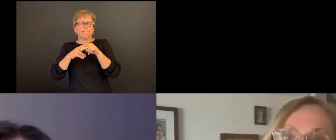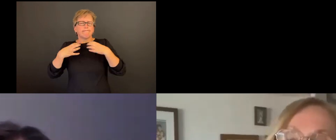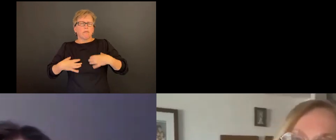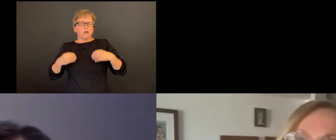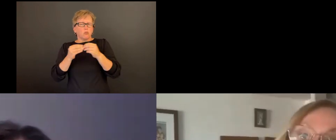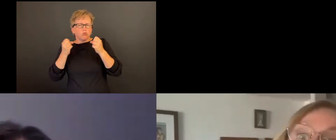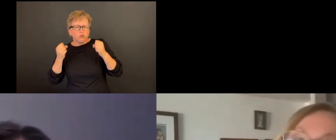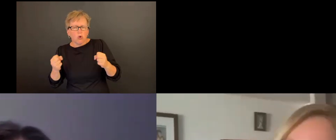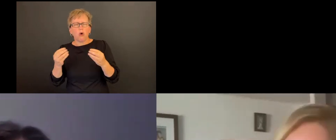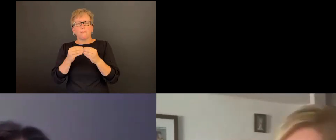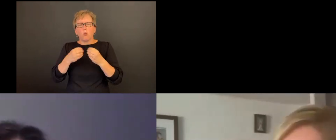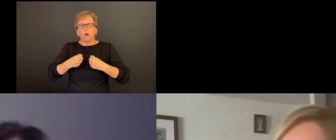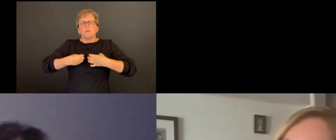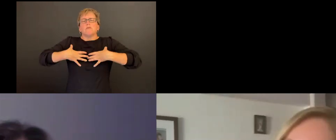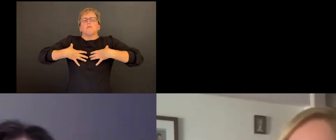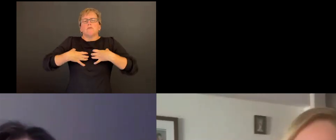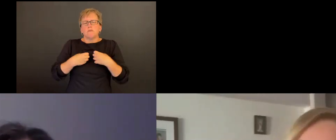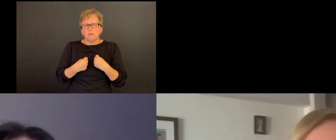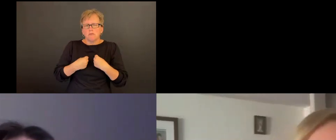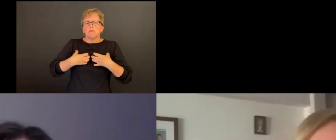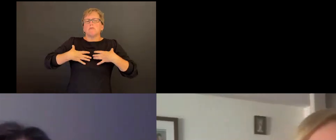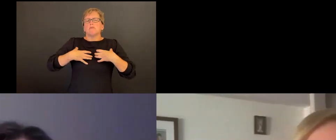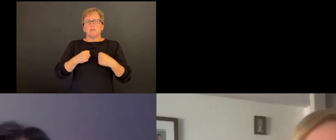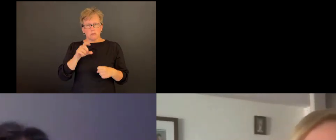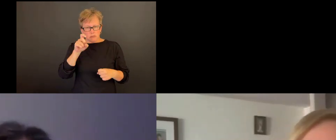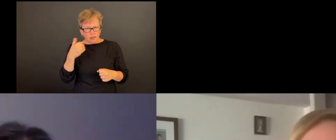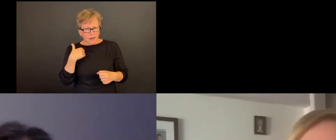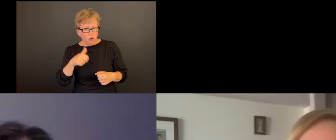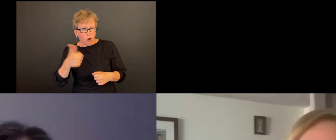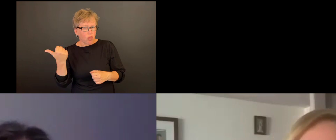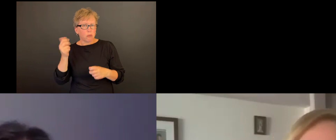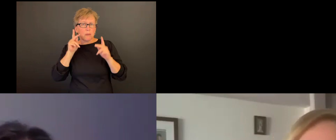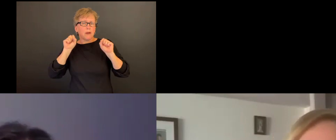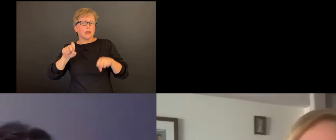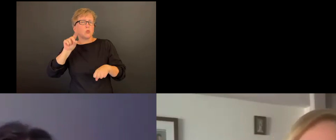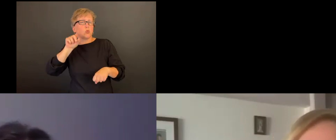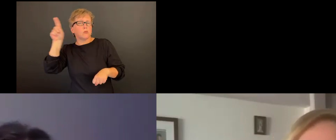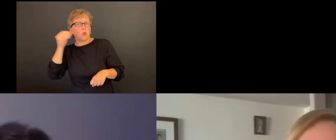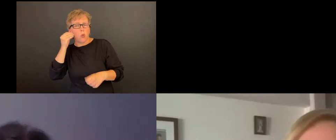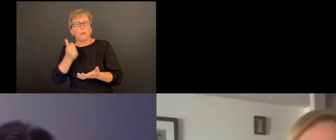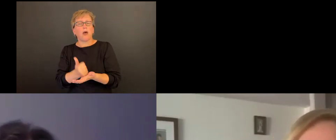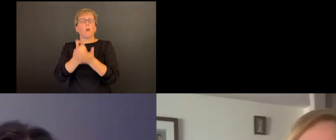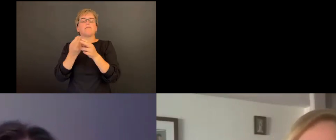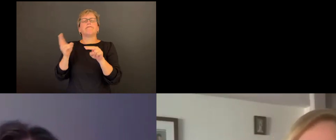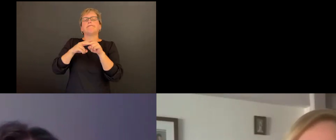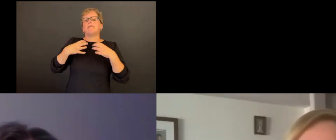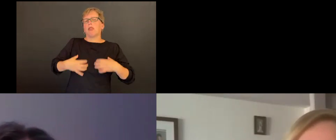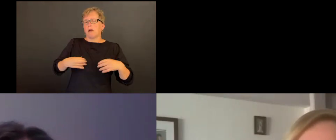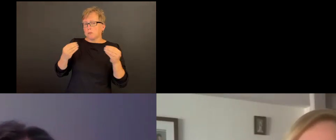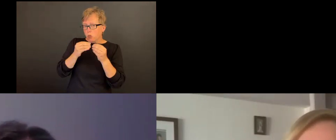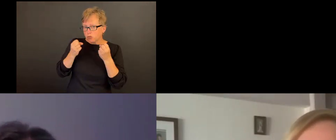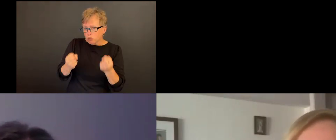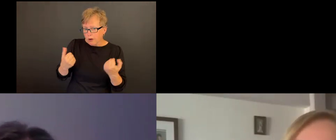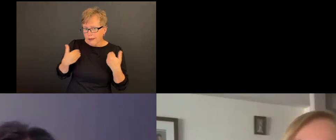worry about their lungs and their lung capacity quite a bit, and they're always interested in ways to strengthen their lungs. So are there